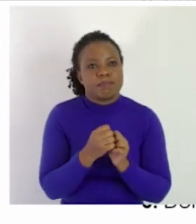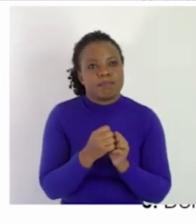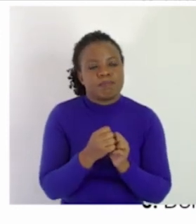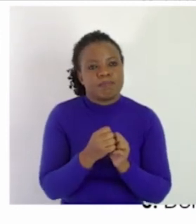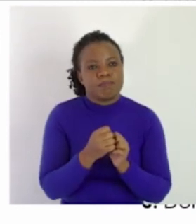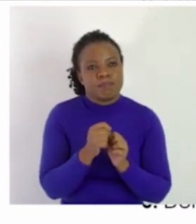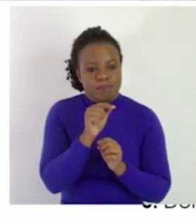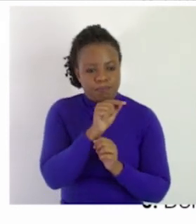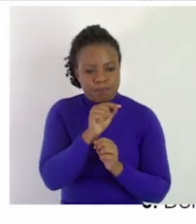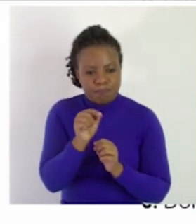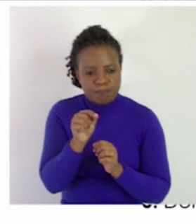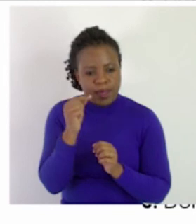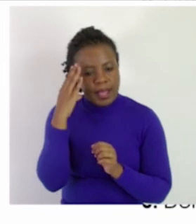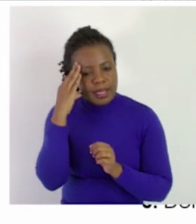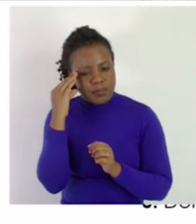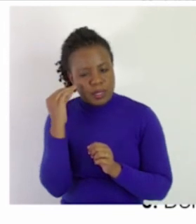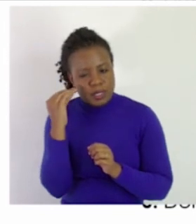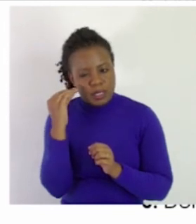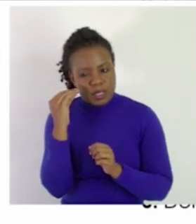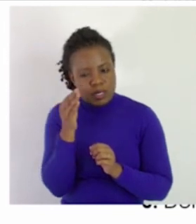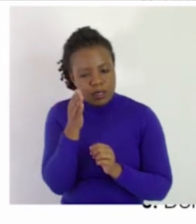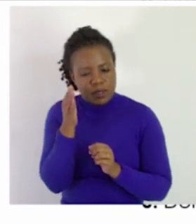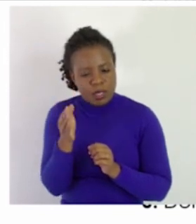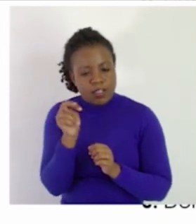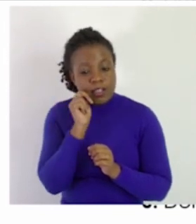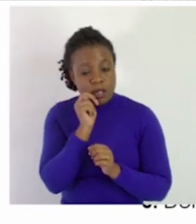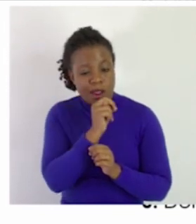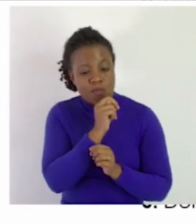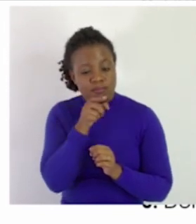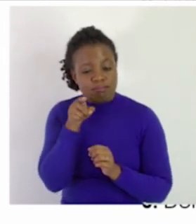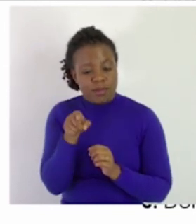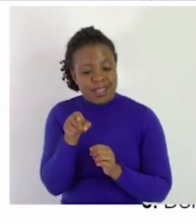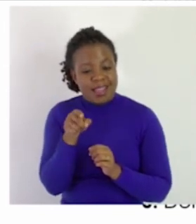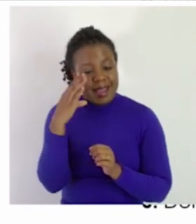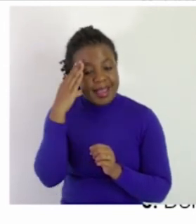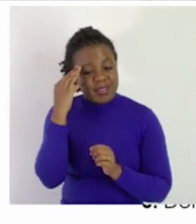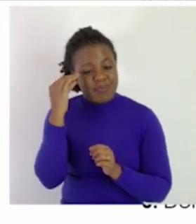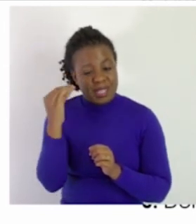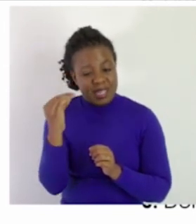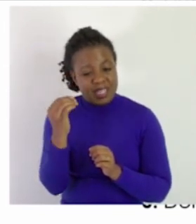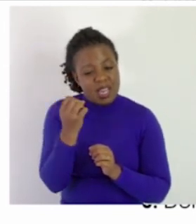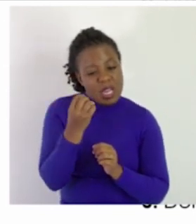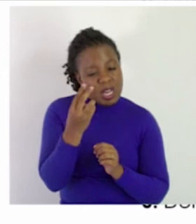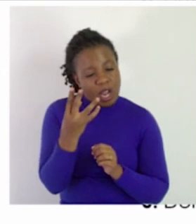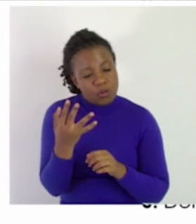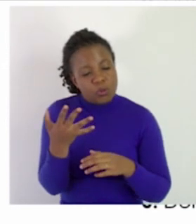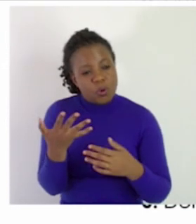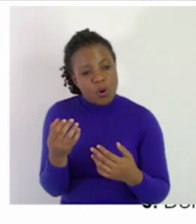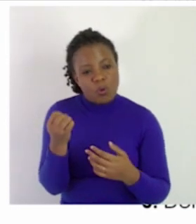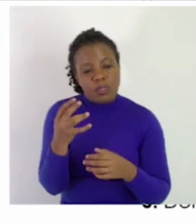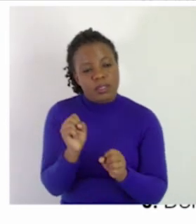I don't have dash experience. I don't have dash